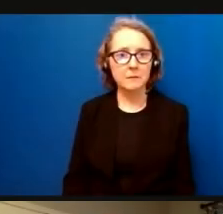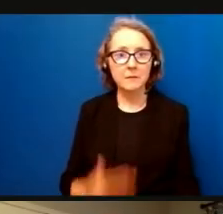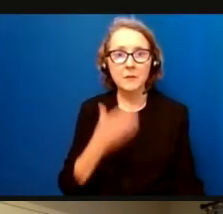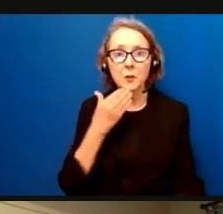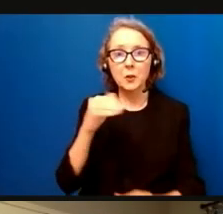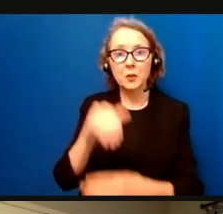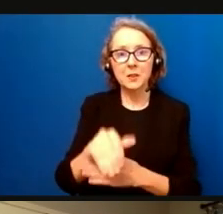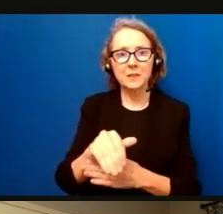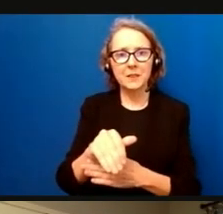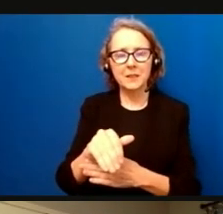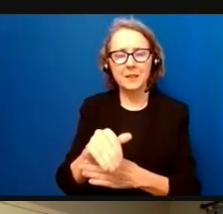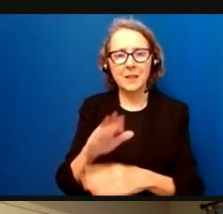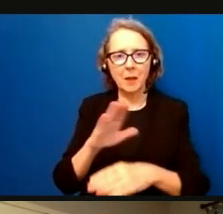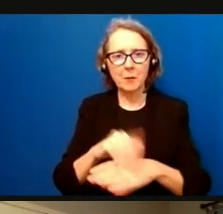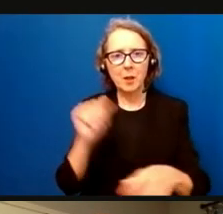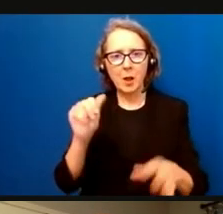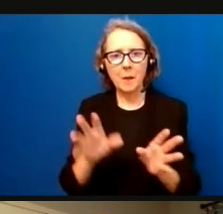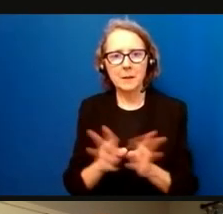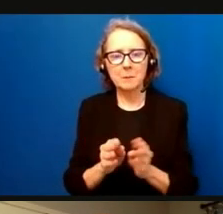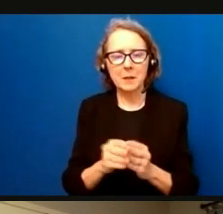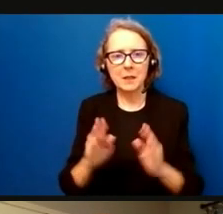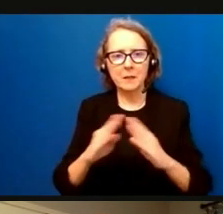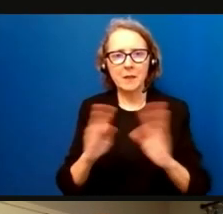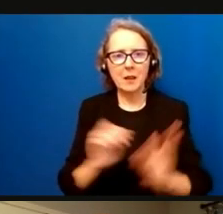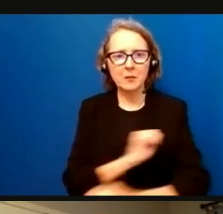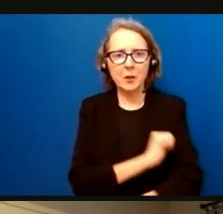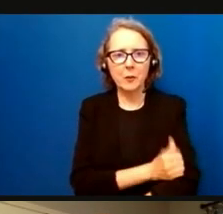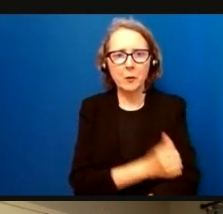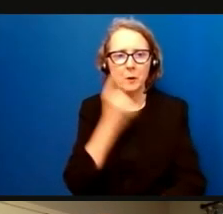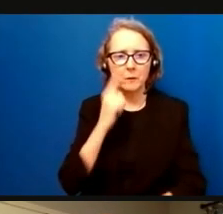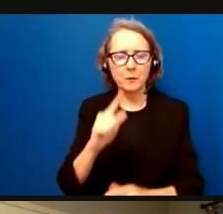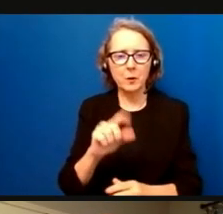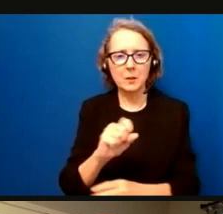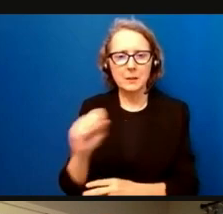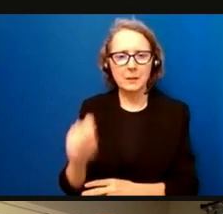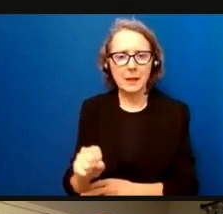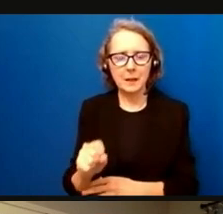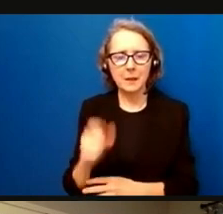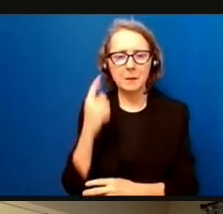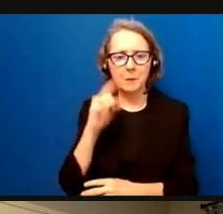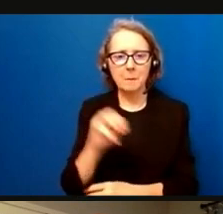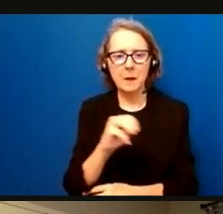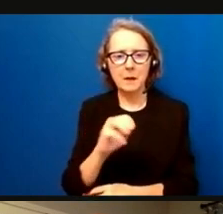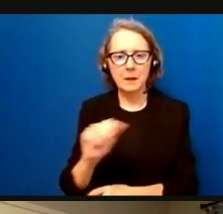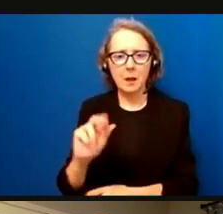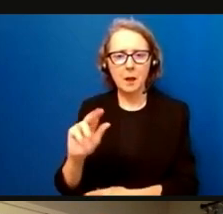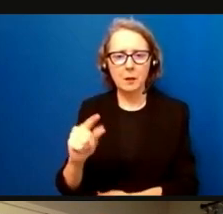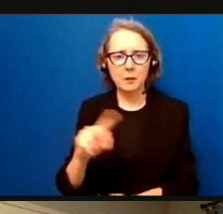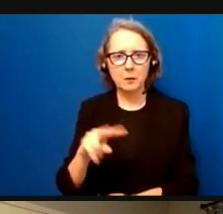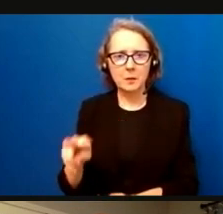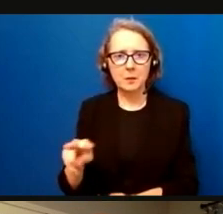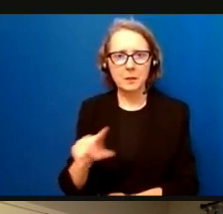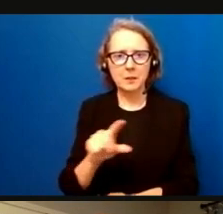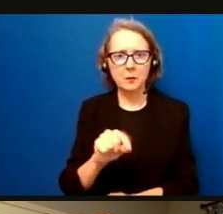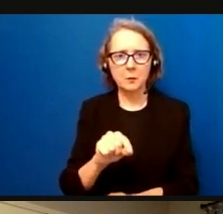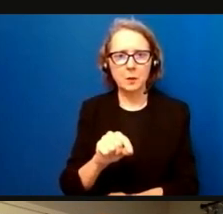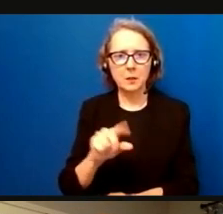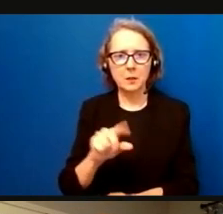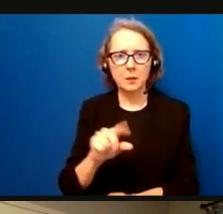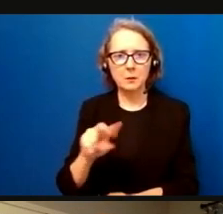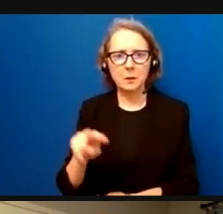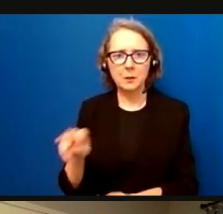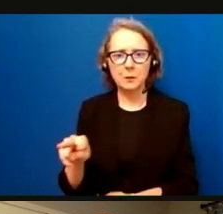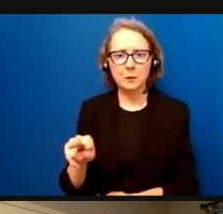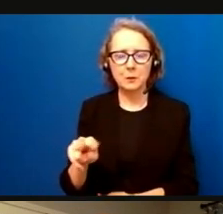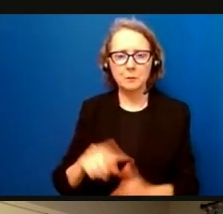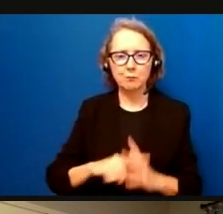Good evening. I'll just call this meeting of the Housing Authority for the City of Salem for Monday, August 22nd, 2022 to order. If the recorder